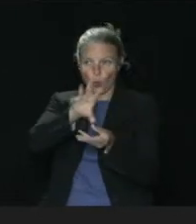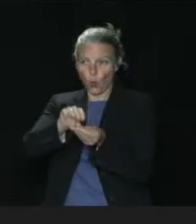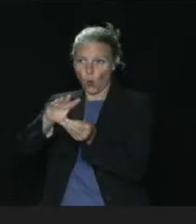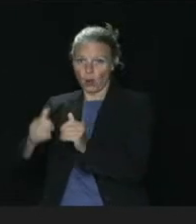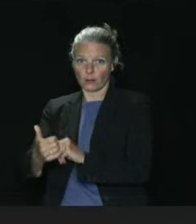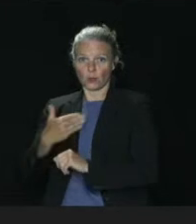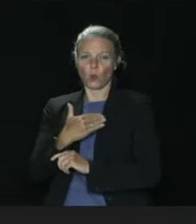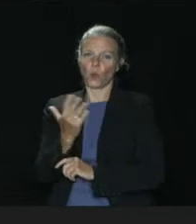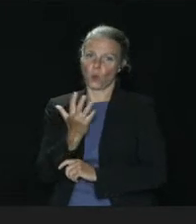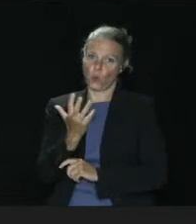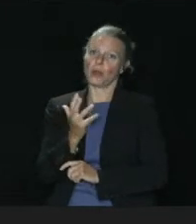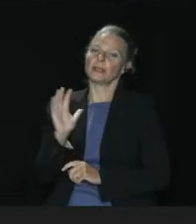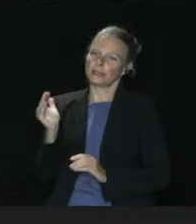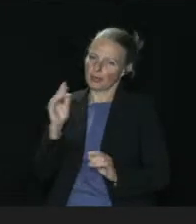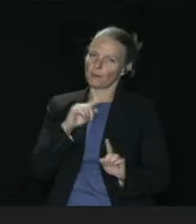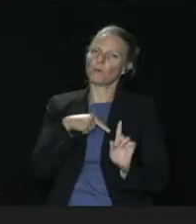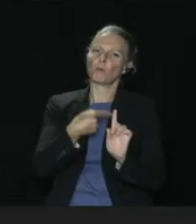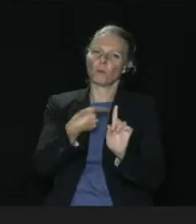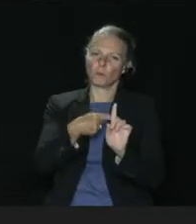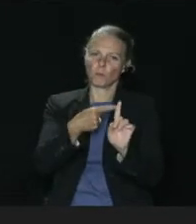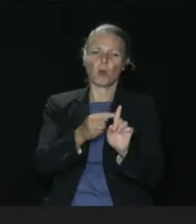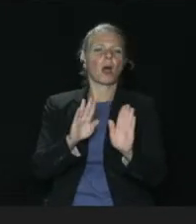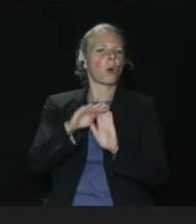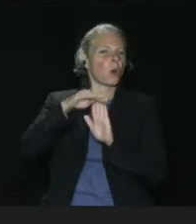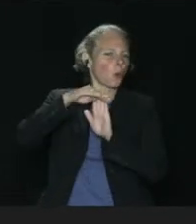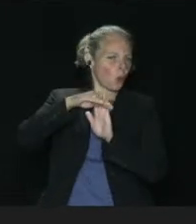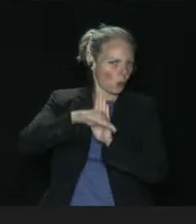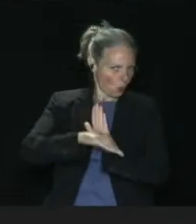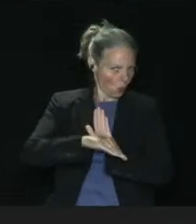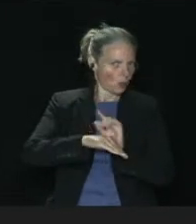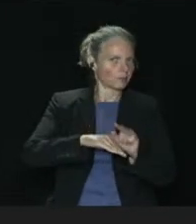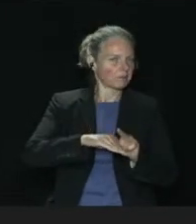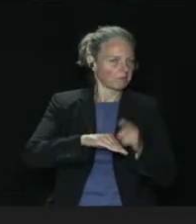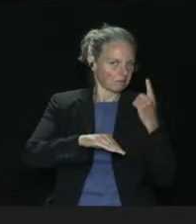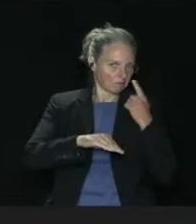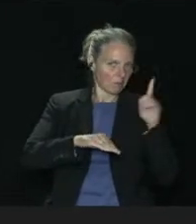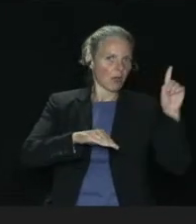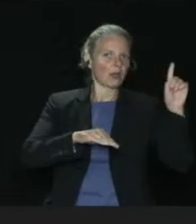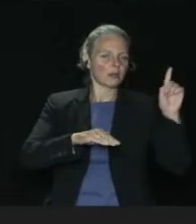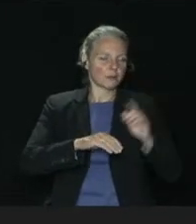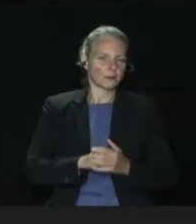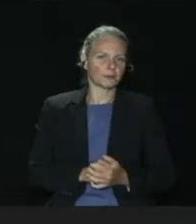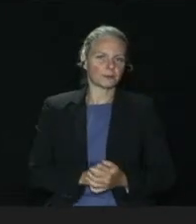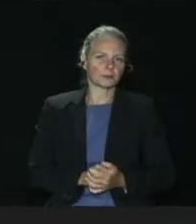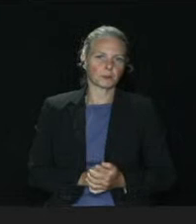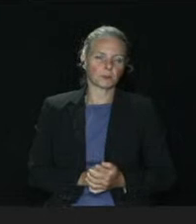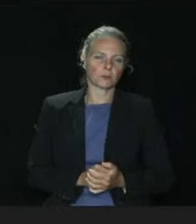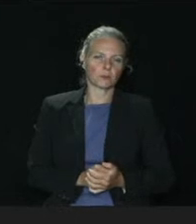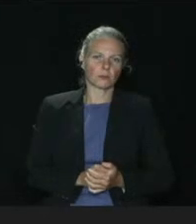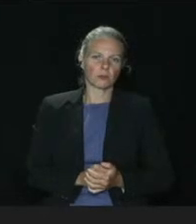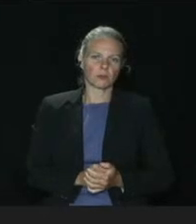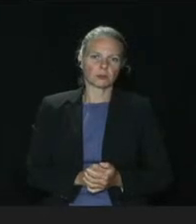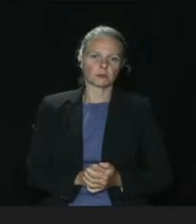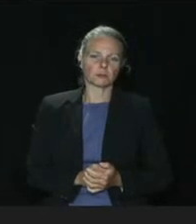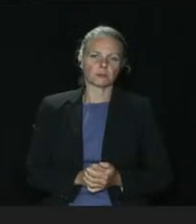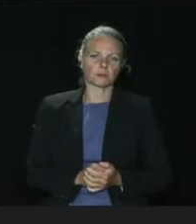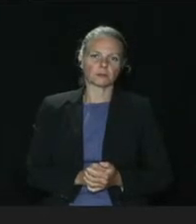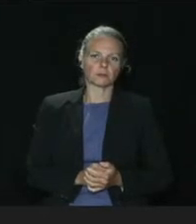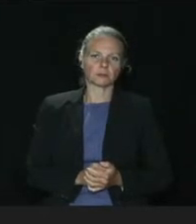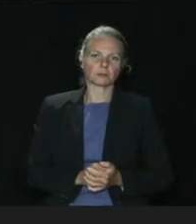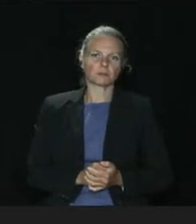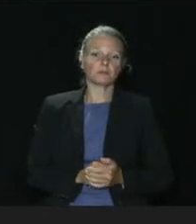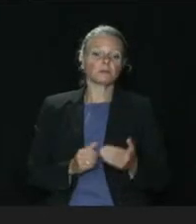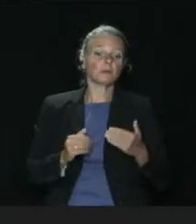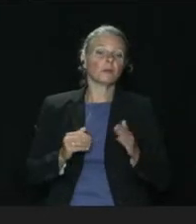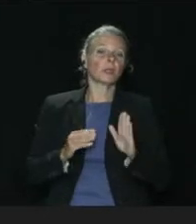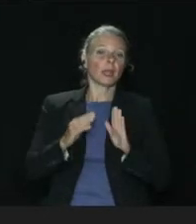Certainly, we're on the curve is going downwards in this epidemic. And later indicators such as